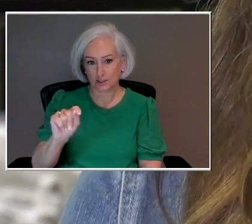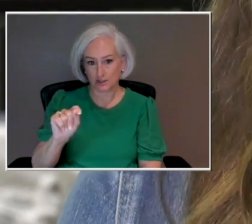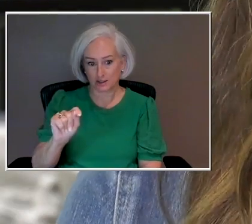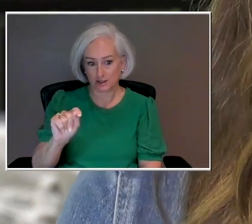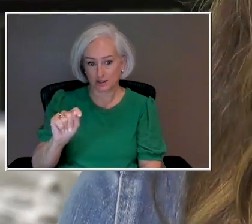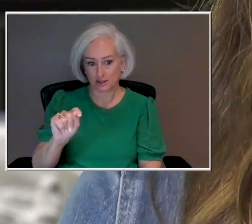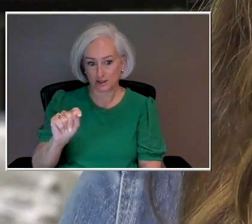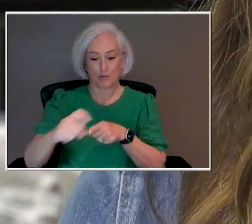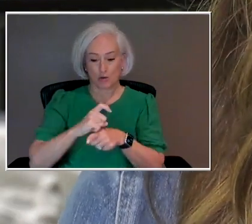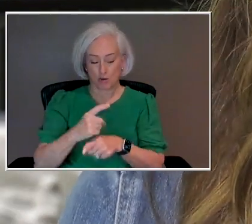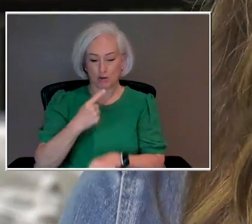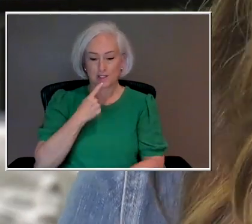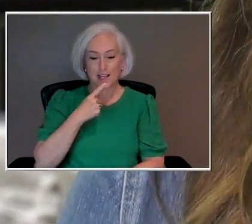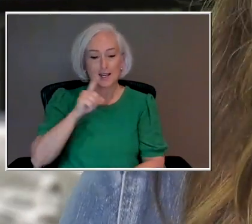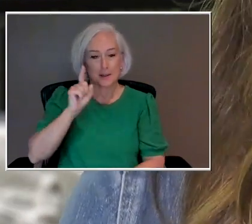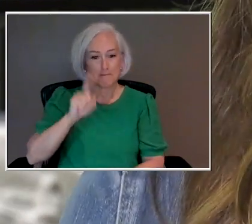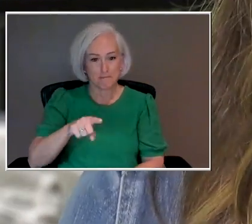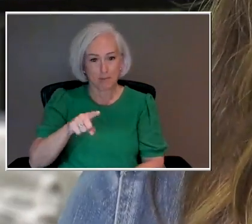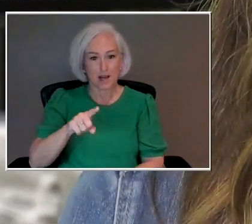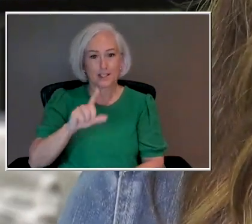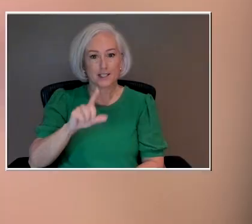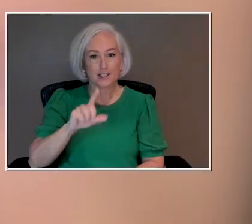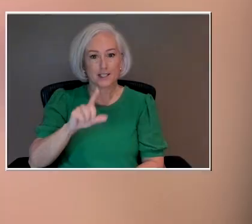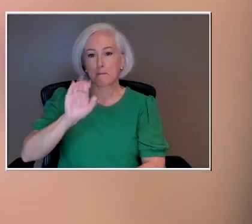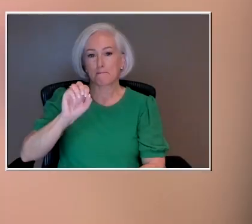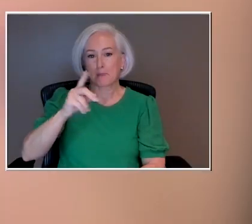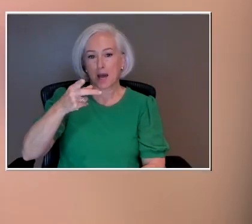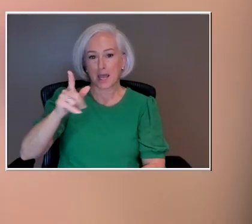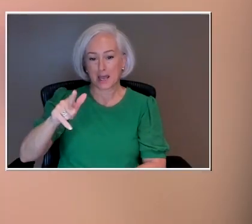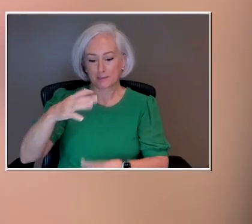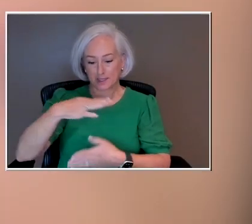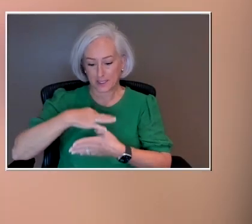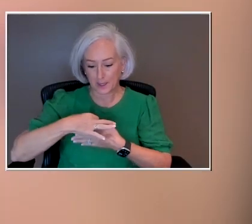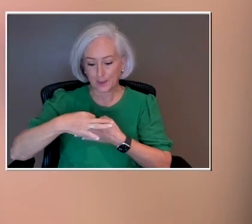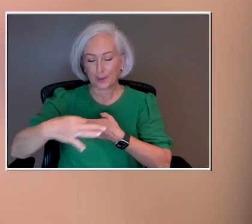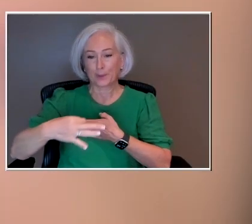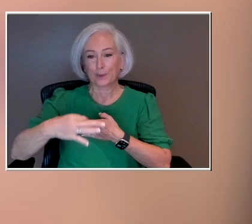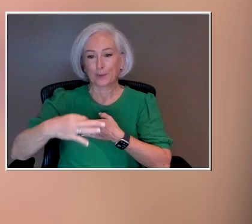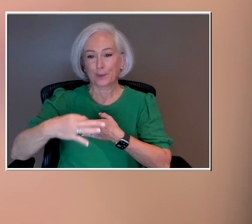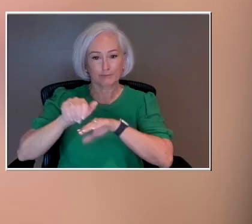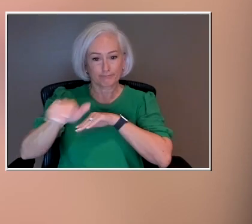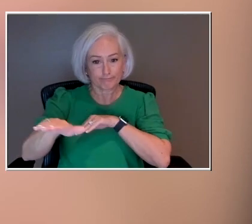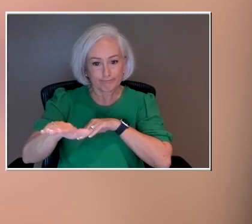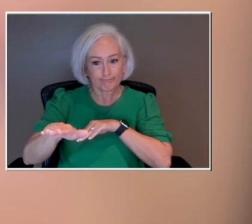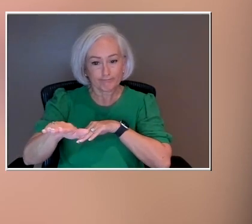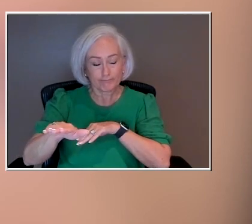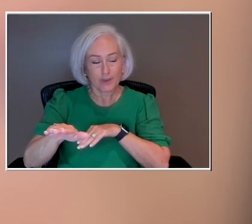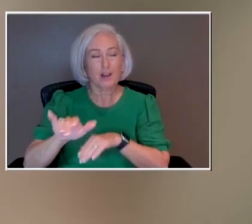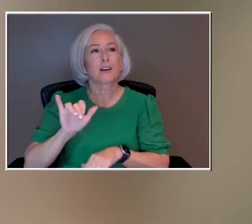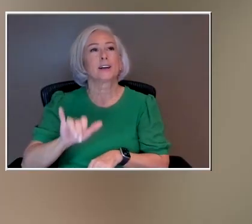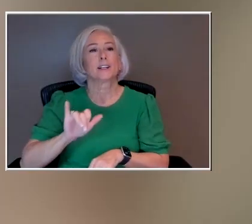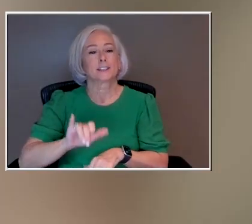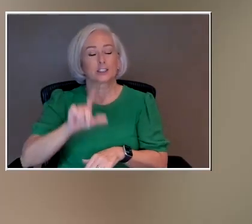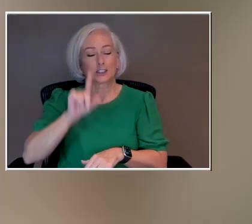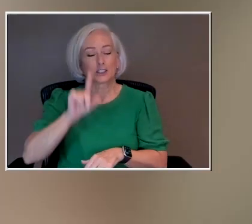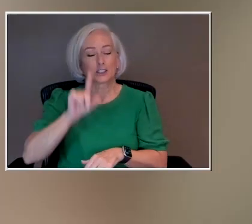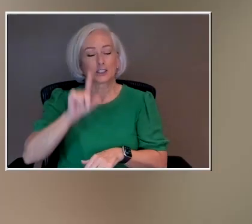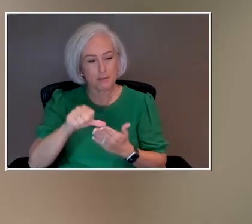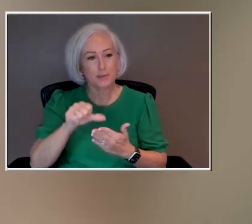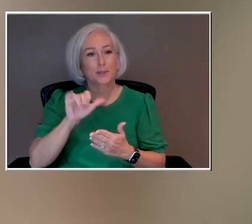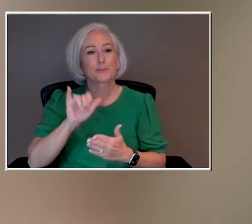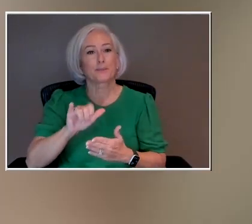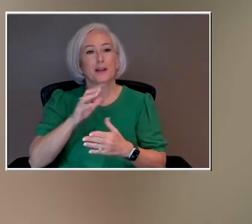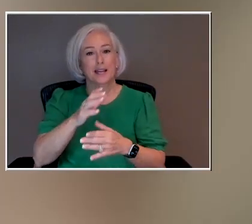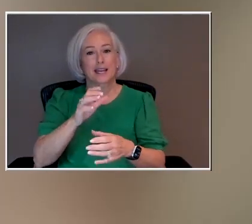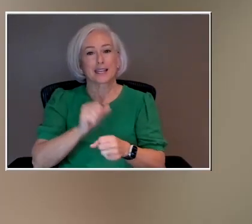schedule a biopsy, that they didn't like what they saw on the mammogram. She remembers getting the confirmation she had breast cancer and making that call